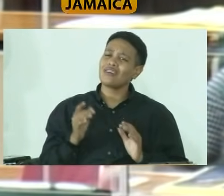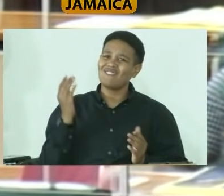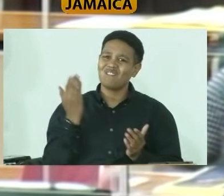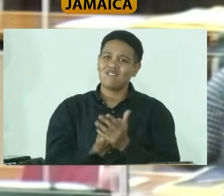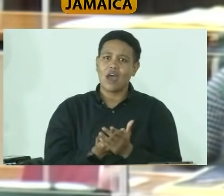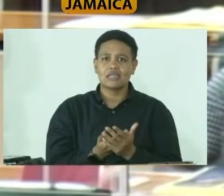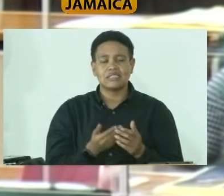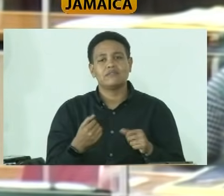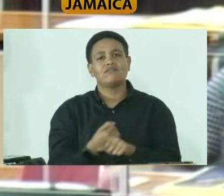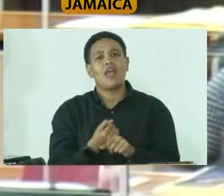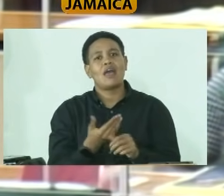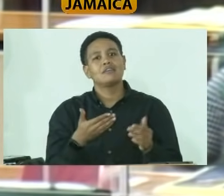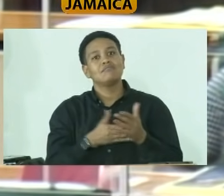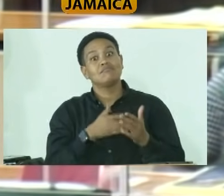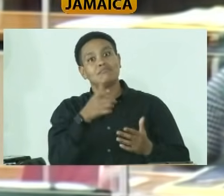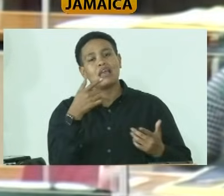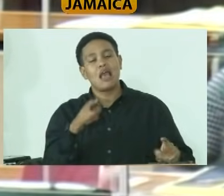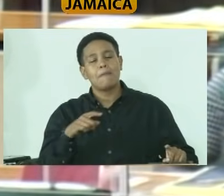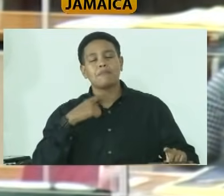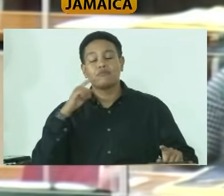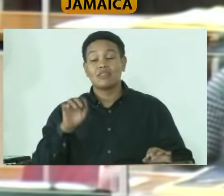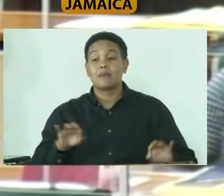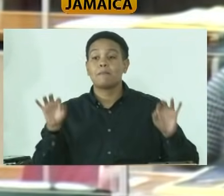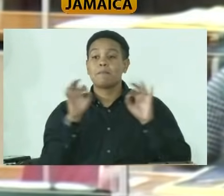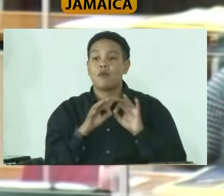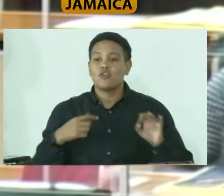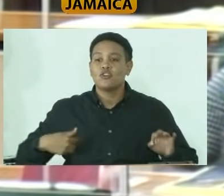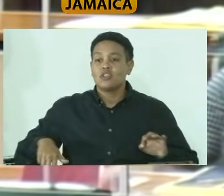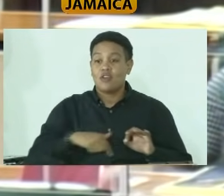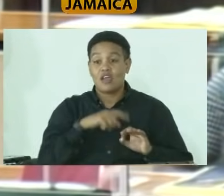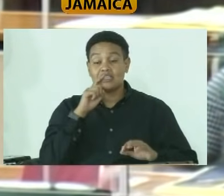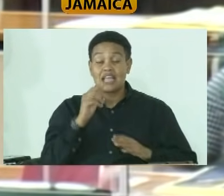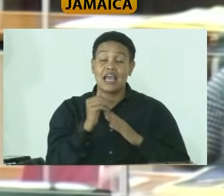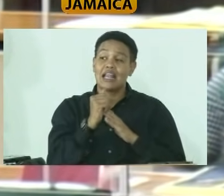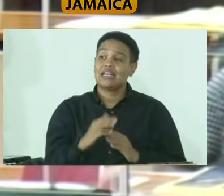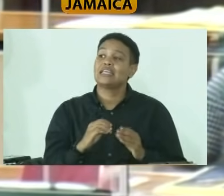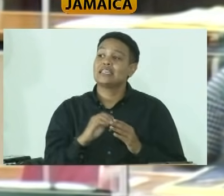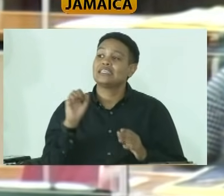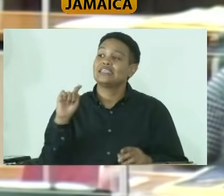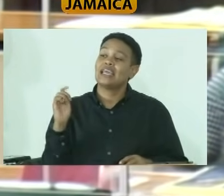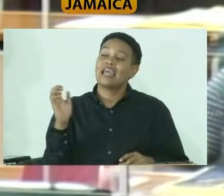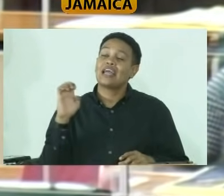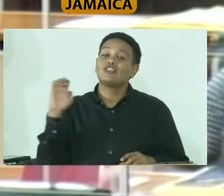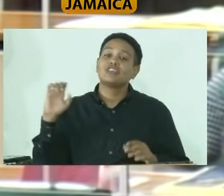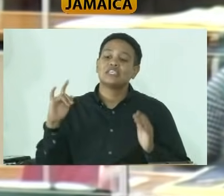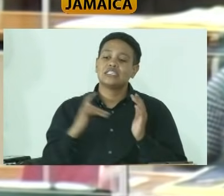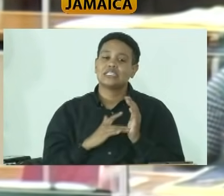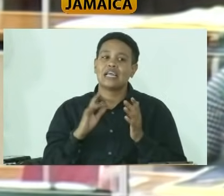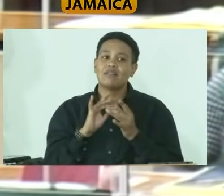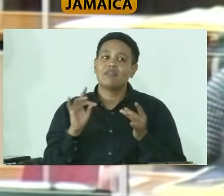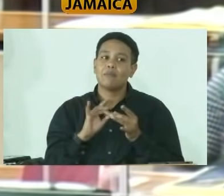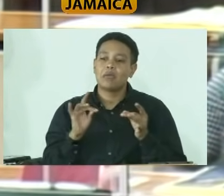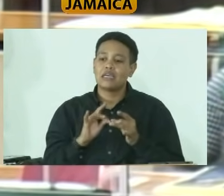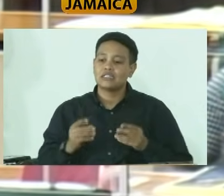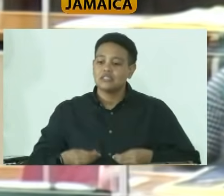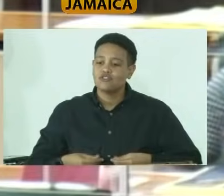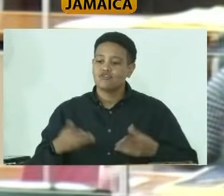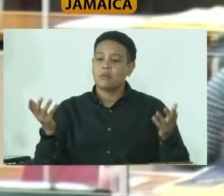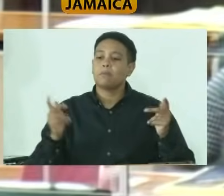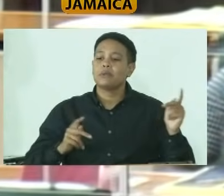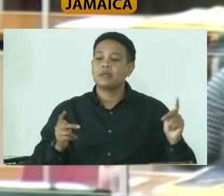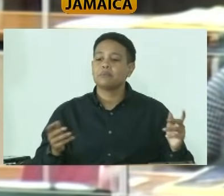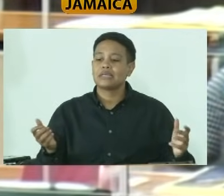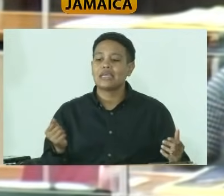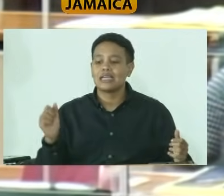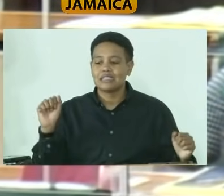is incumbent on us as leaders in St. Catherine Central to take the message to the people.